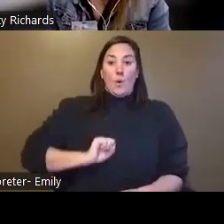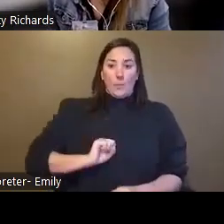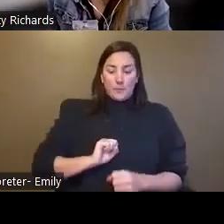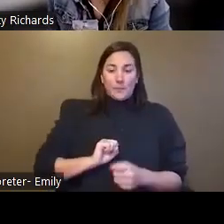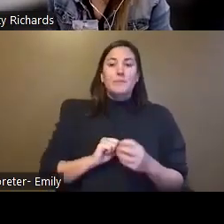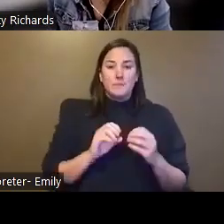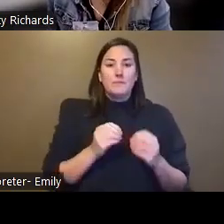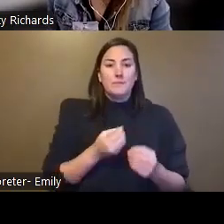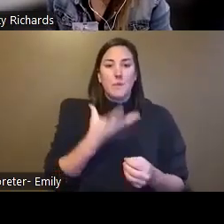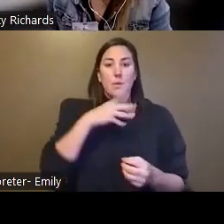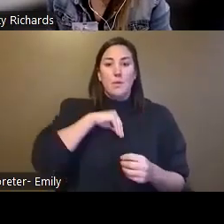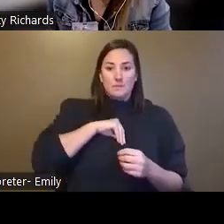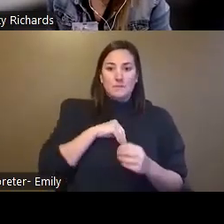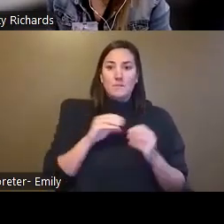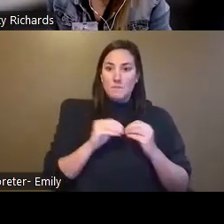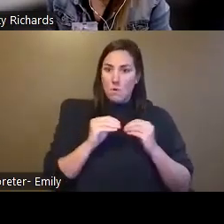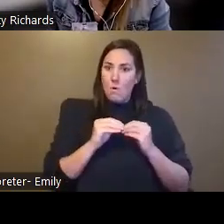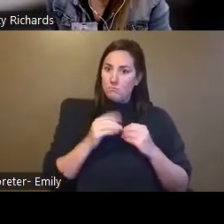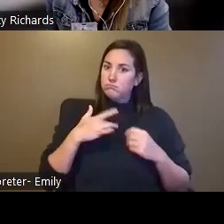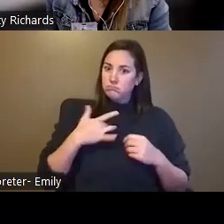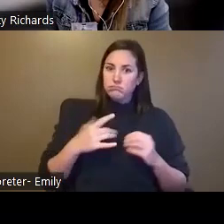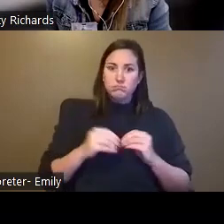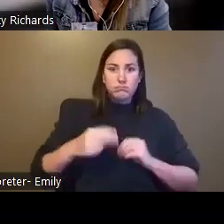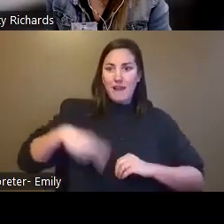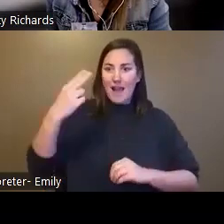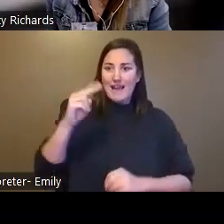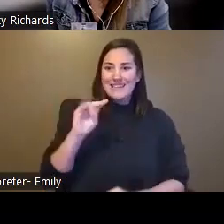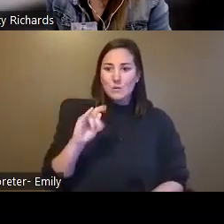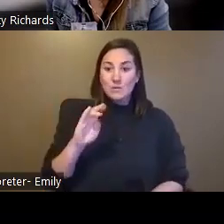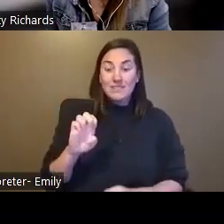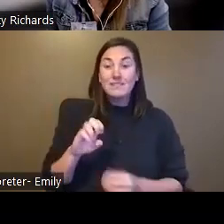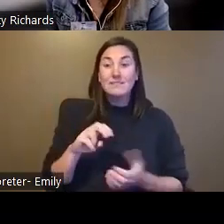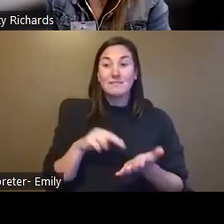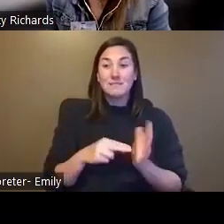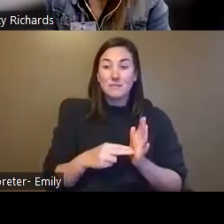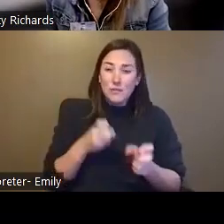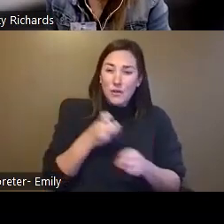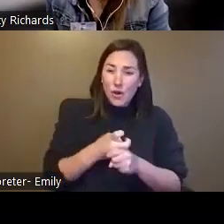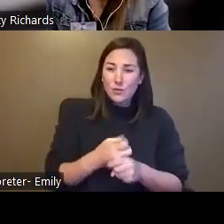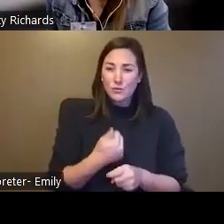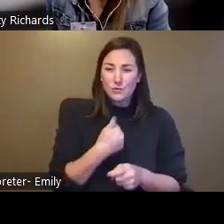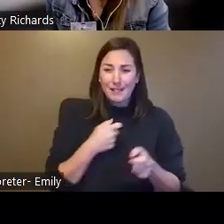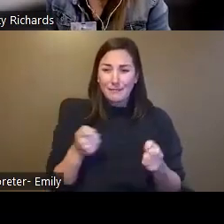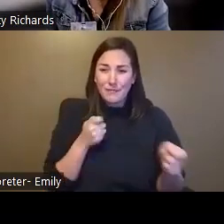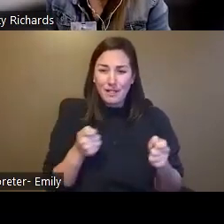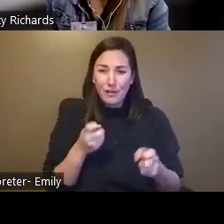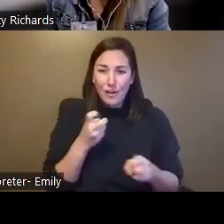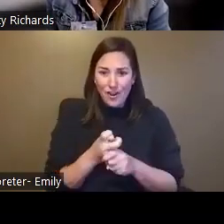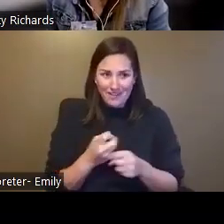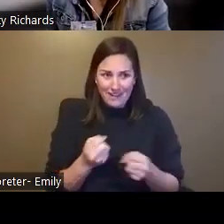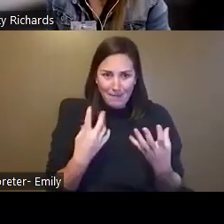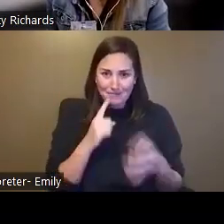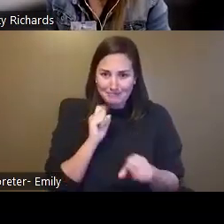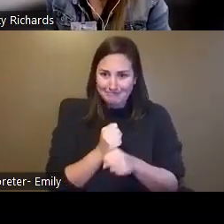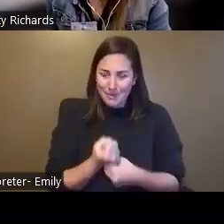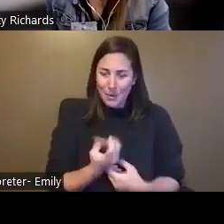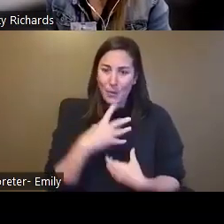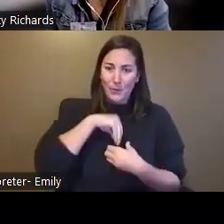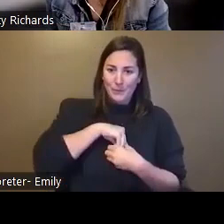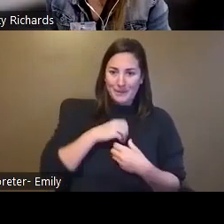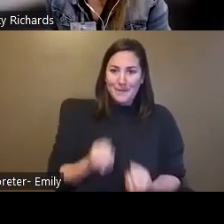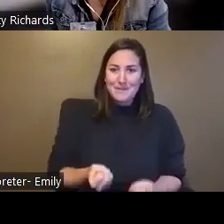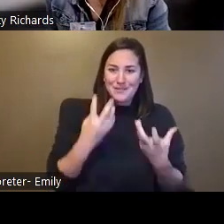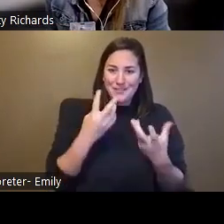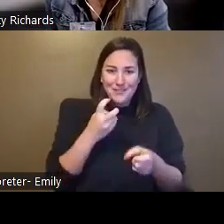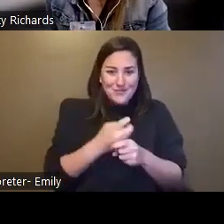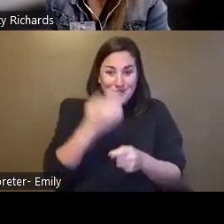use. So this makes the device very difficult to self-regulate the amount of nicotine you're consuming